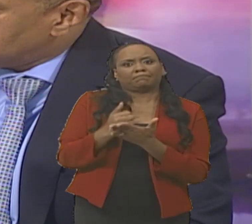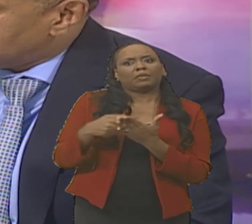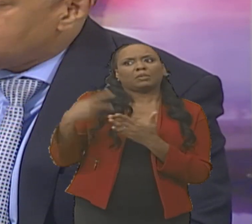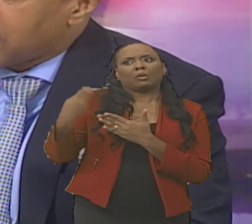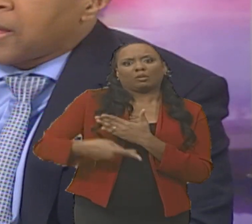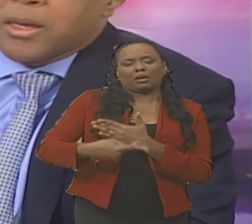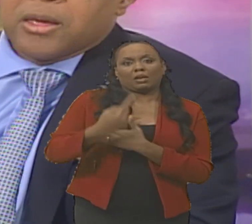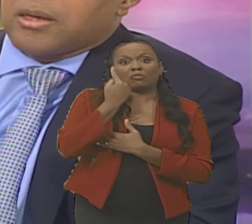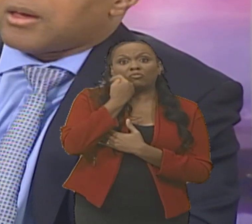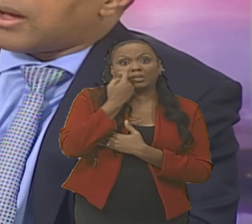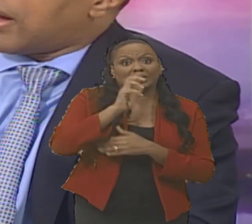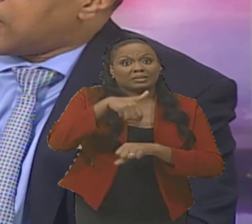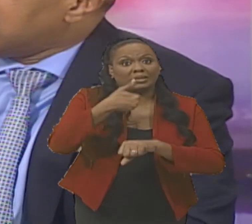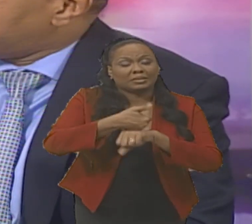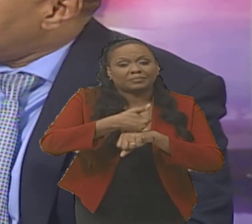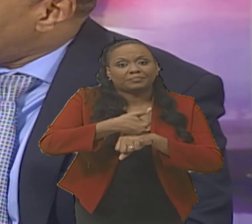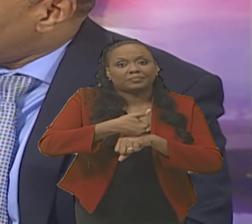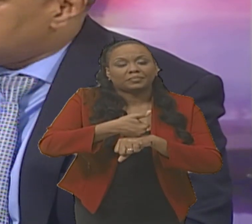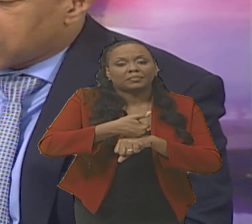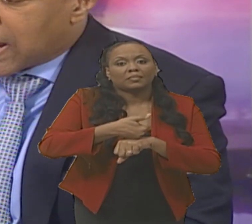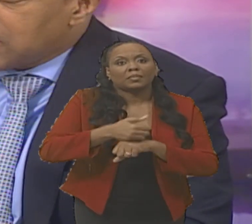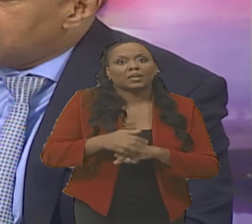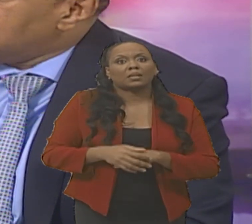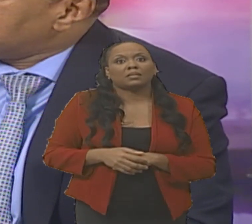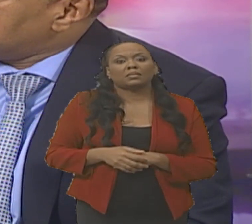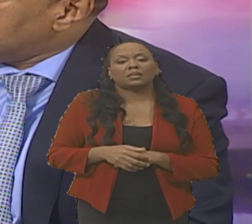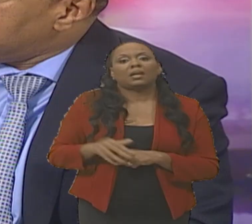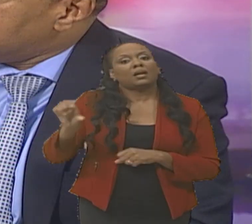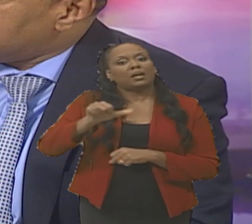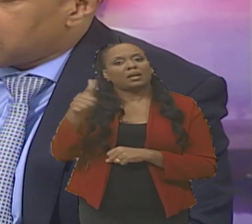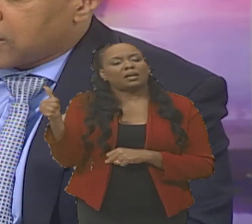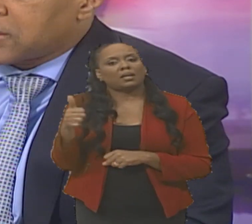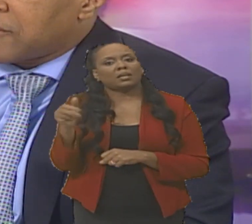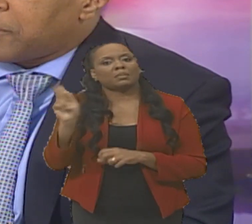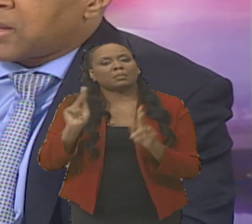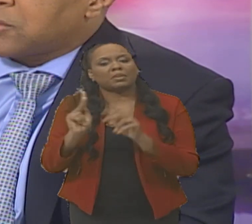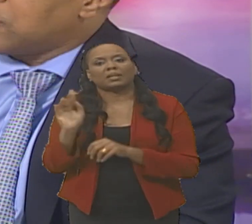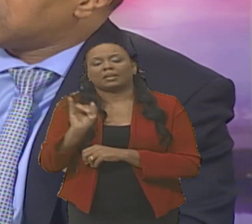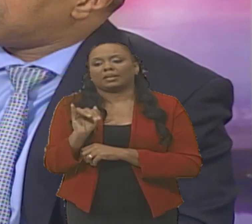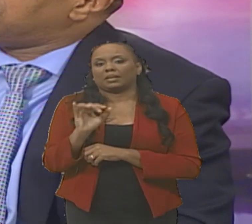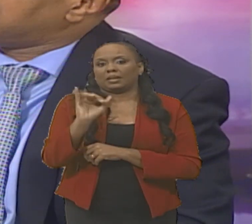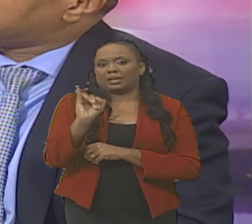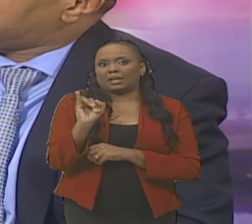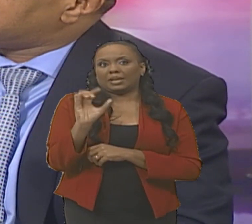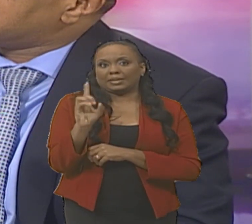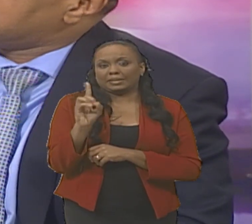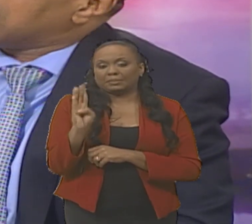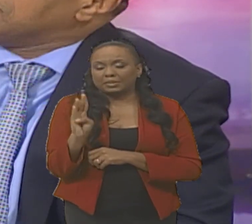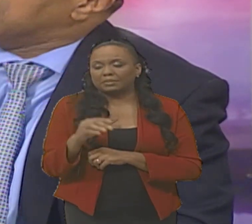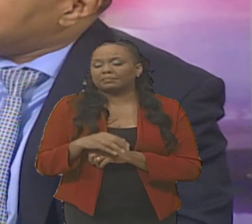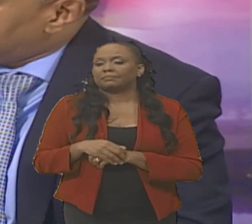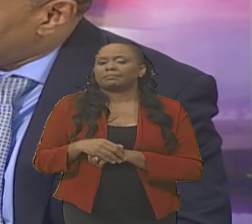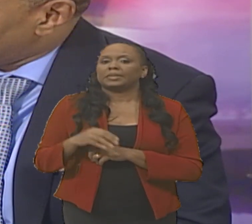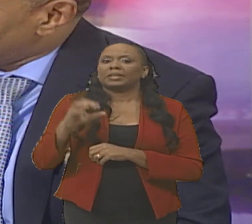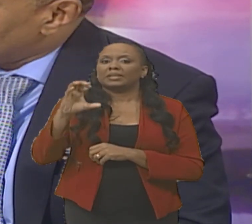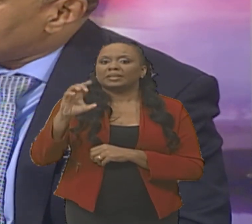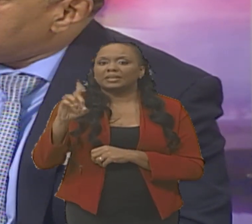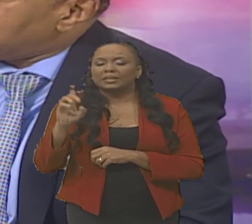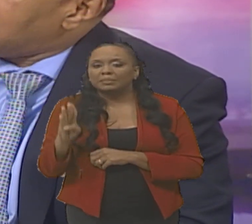Transformation Program, other development partners, IDB and CDB and others have pledged close to $1 billion.